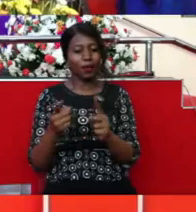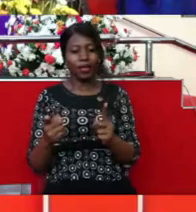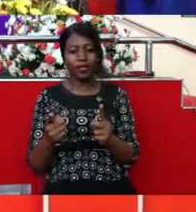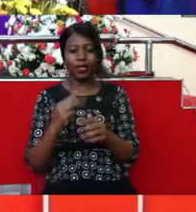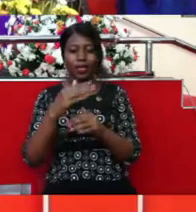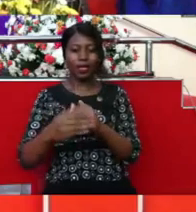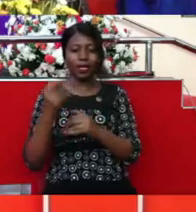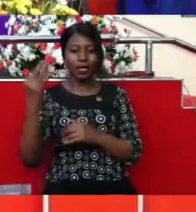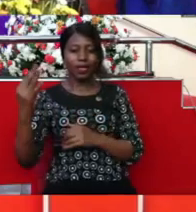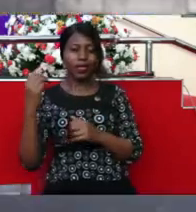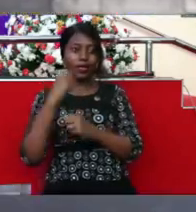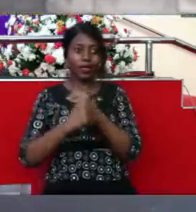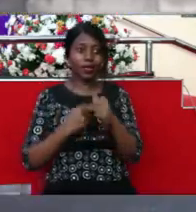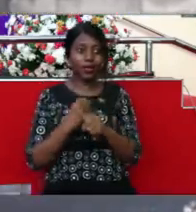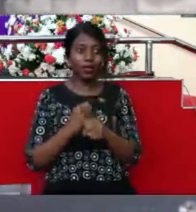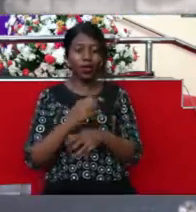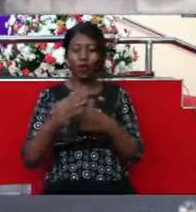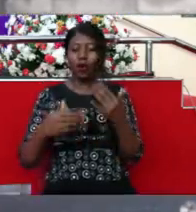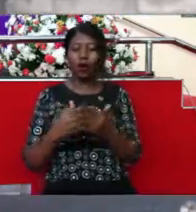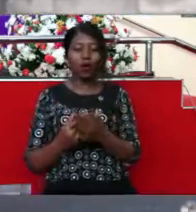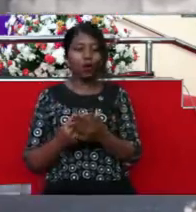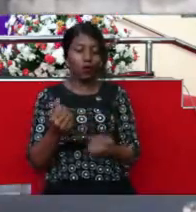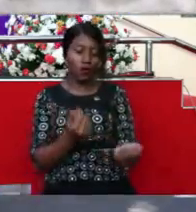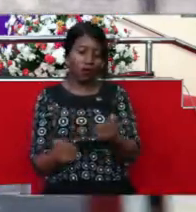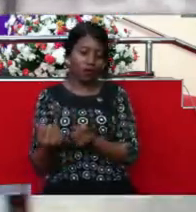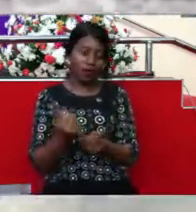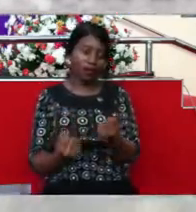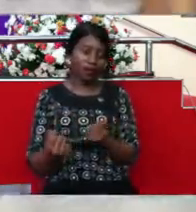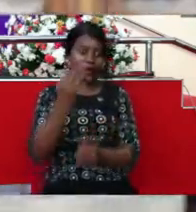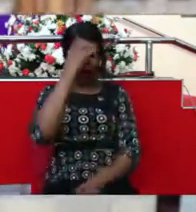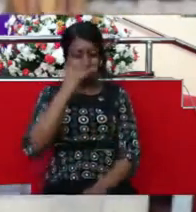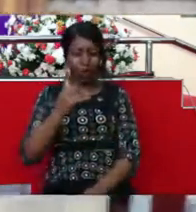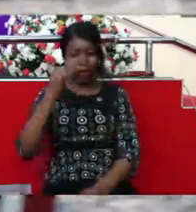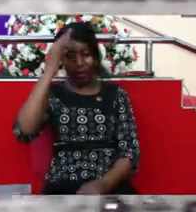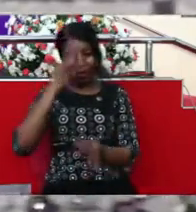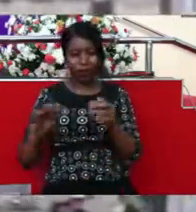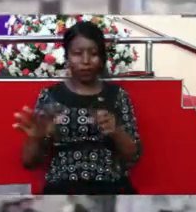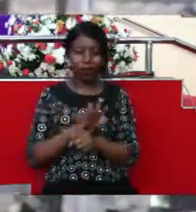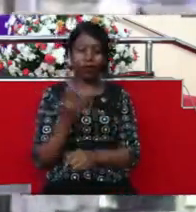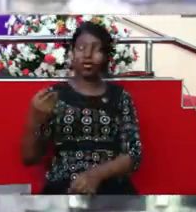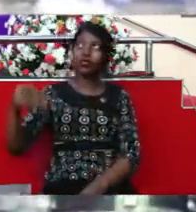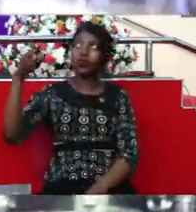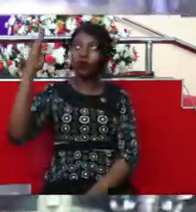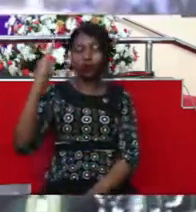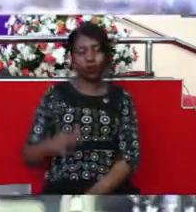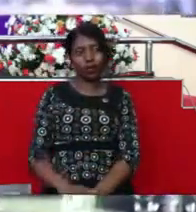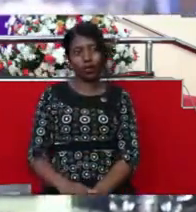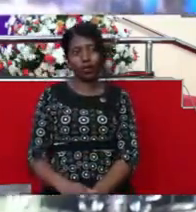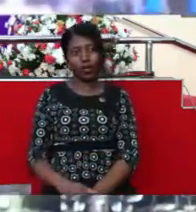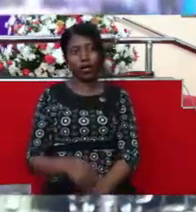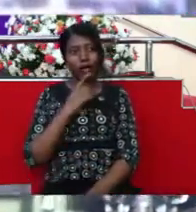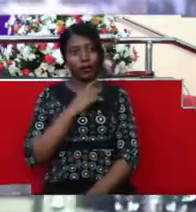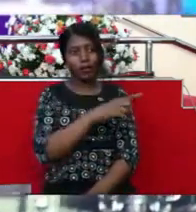driving because of the faithfulness of God. I want to tell you, friends, when you